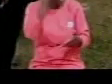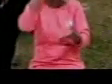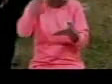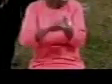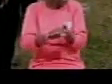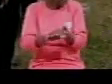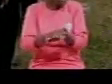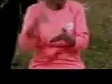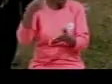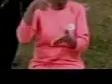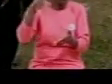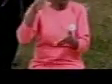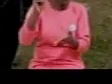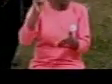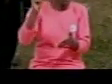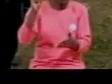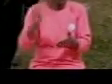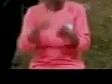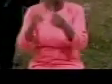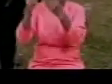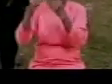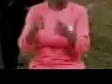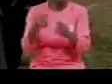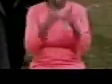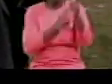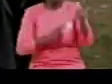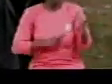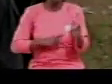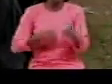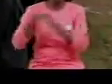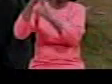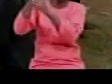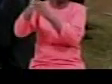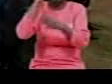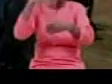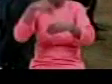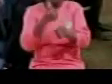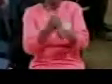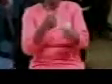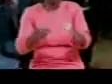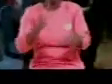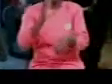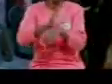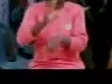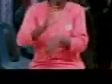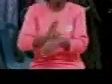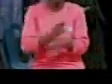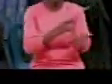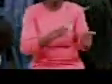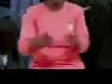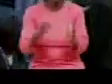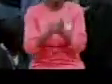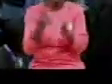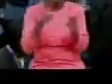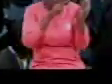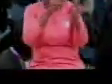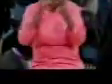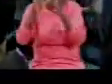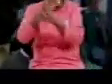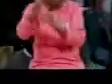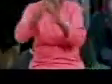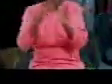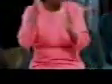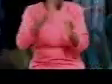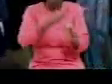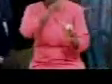ready. The Lord himself will make the world ready. That the Lord, the watchfulness will never, never, never